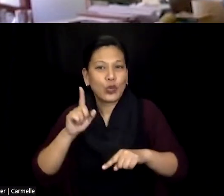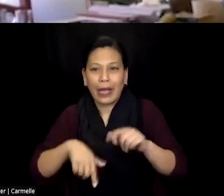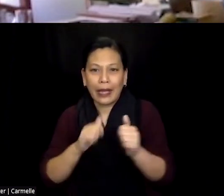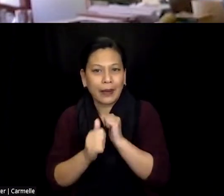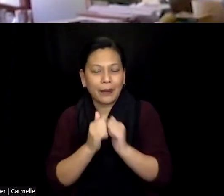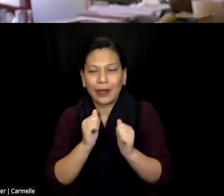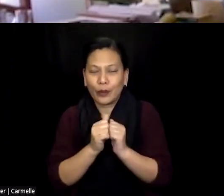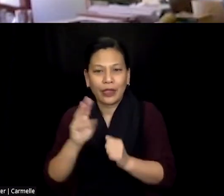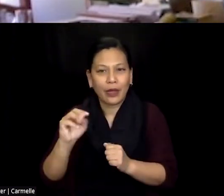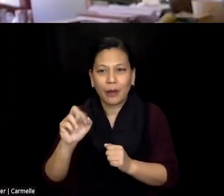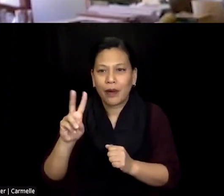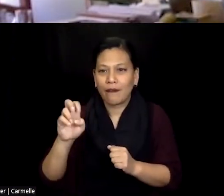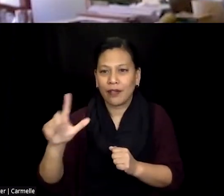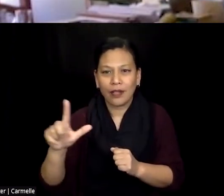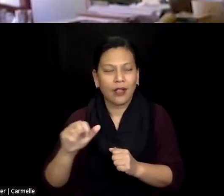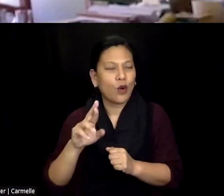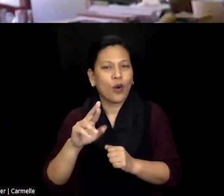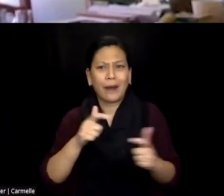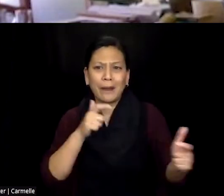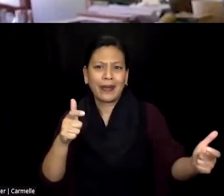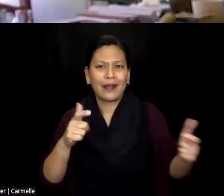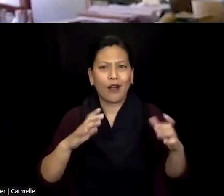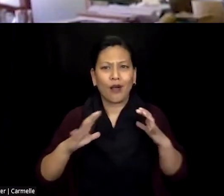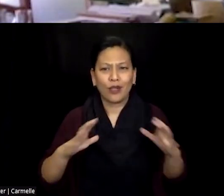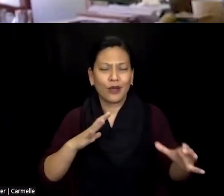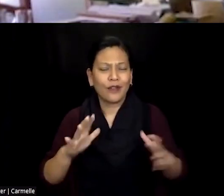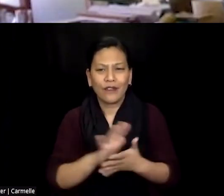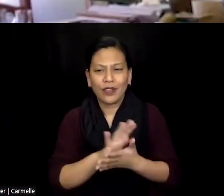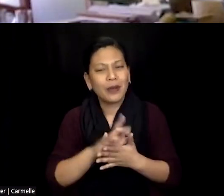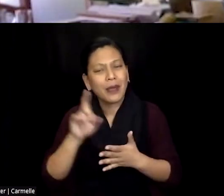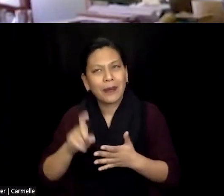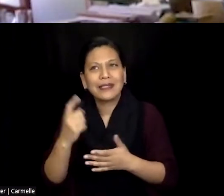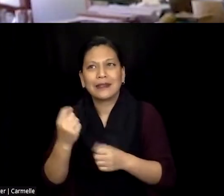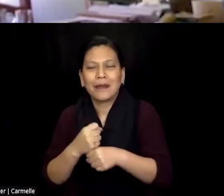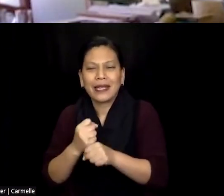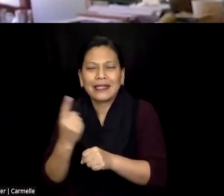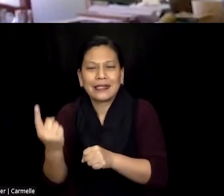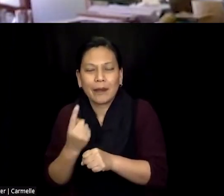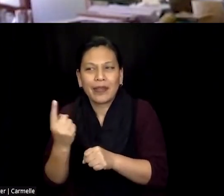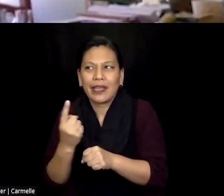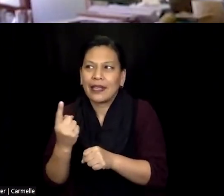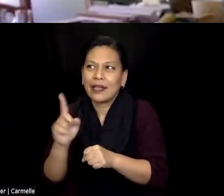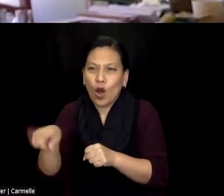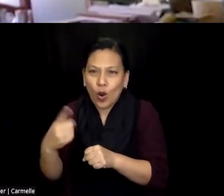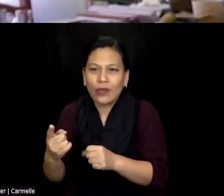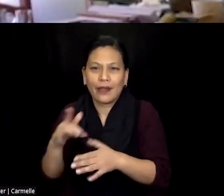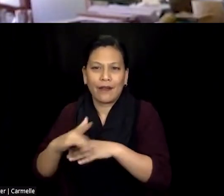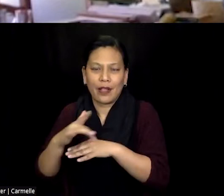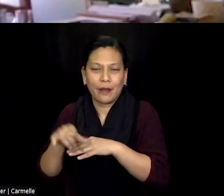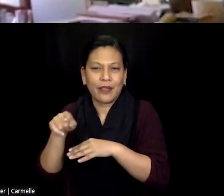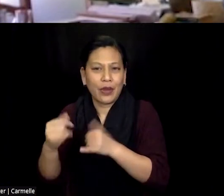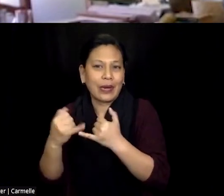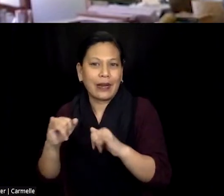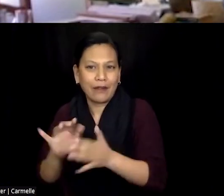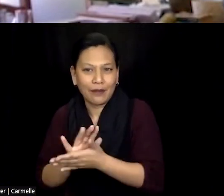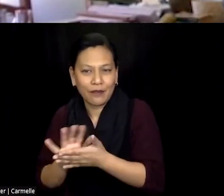You're not going to compete with that. You need to make something very subversive and something that they can't see anywhere else. And I think that's